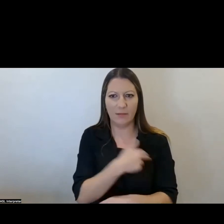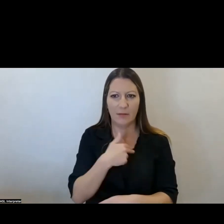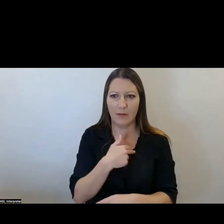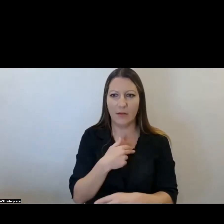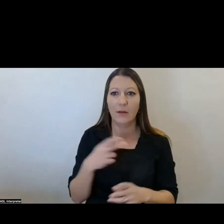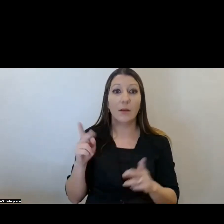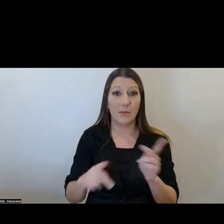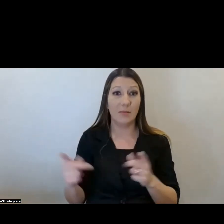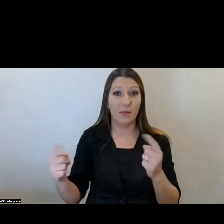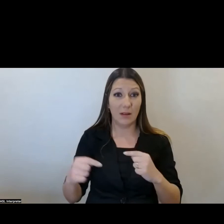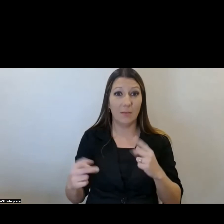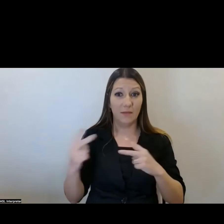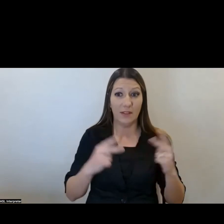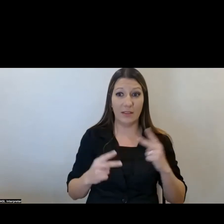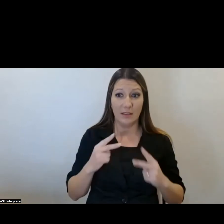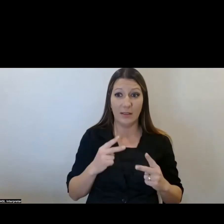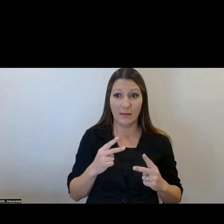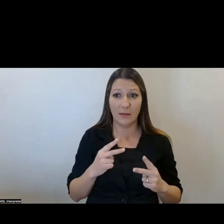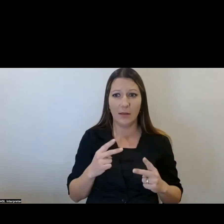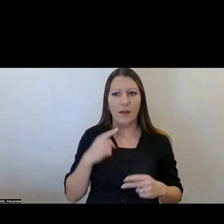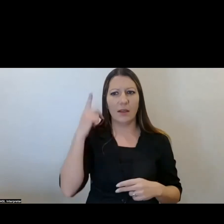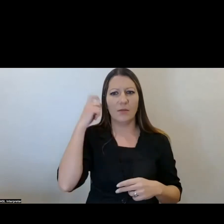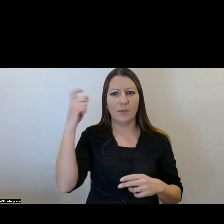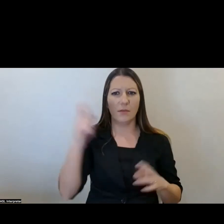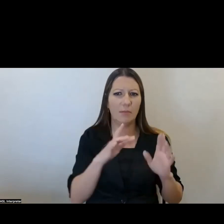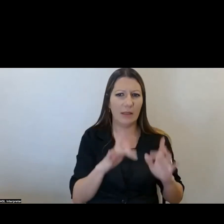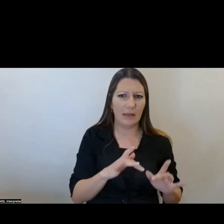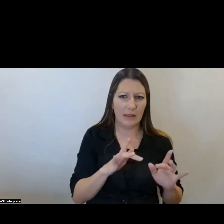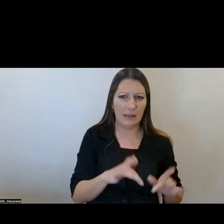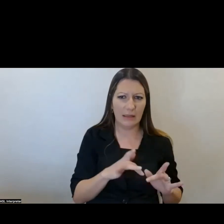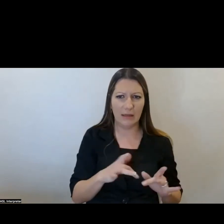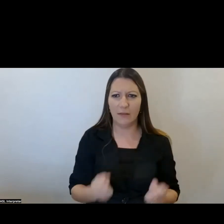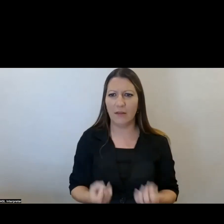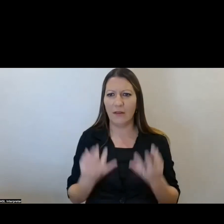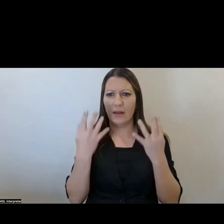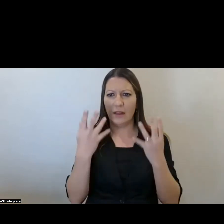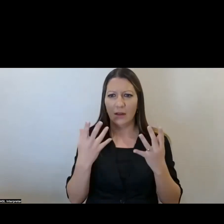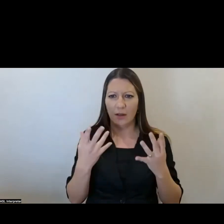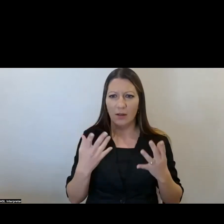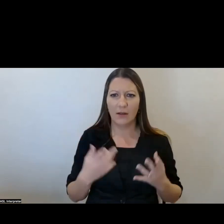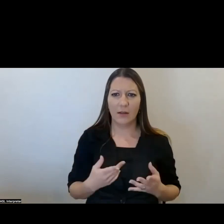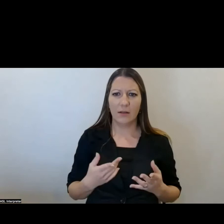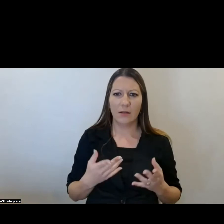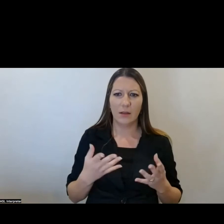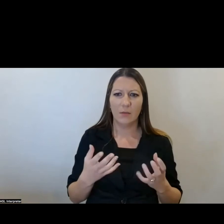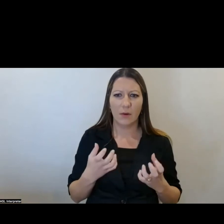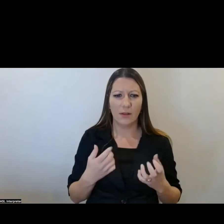8 a.m., impatiently watching the coffee drip and check my skin, then get on, was this,